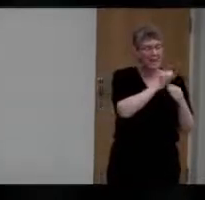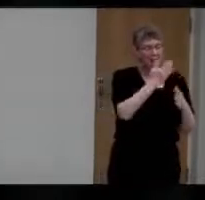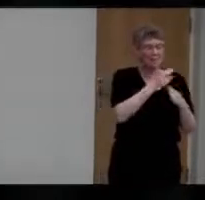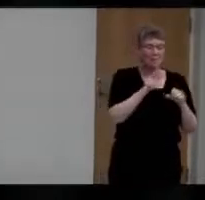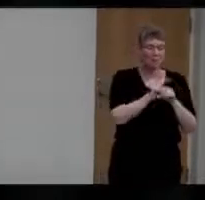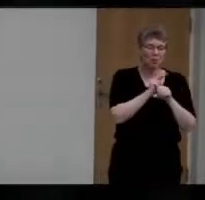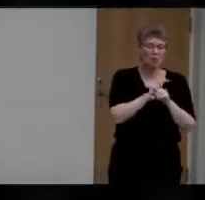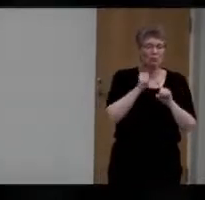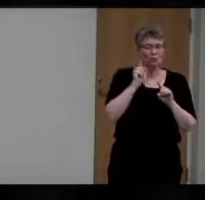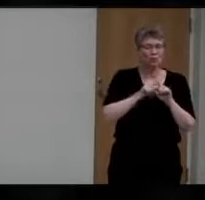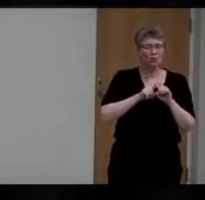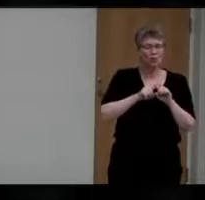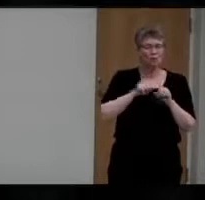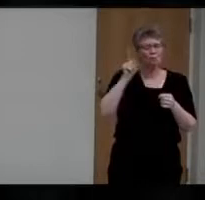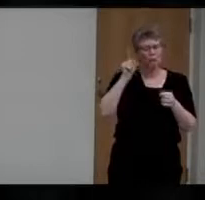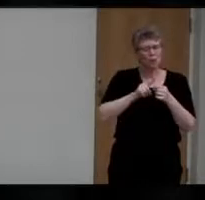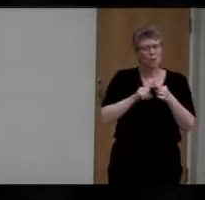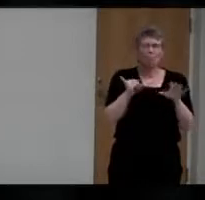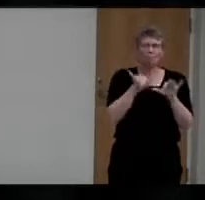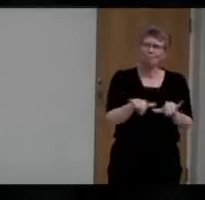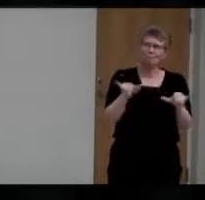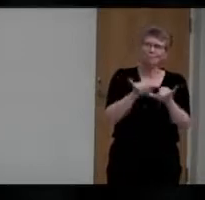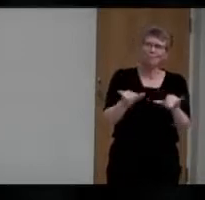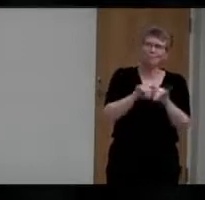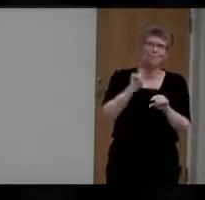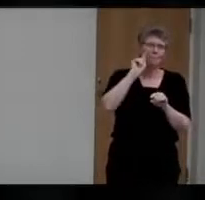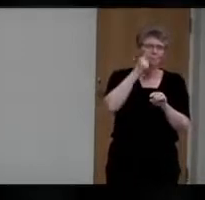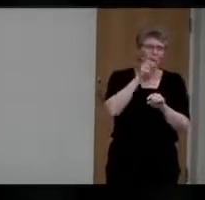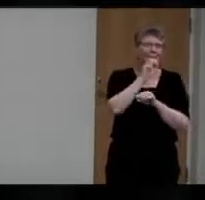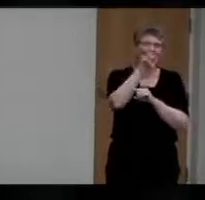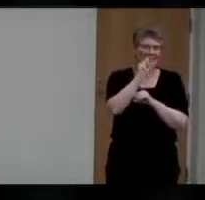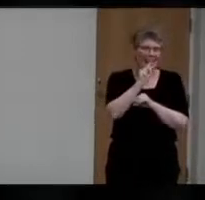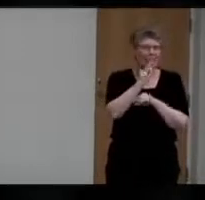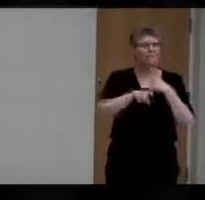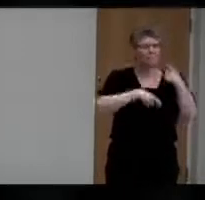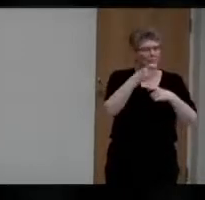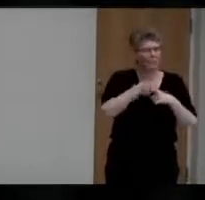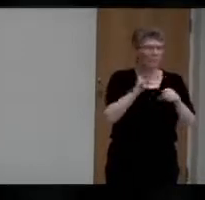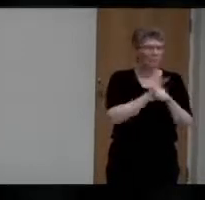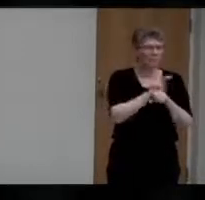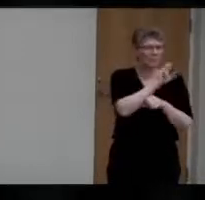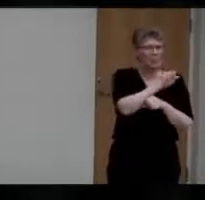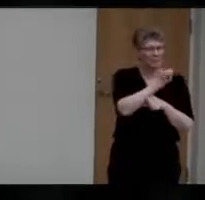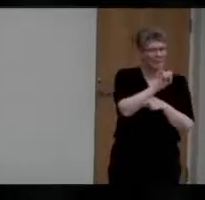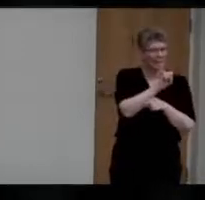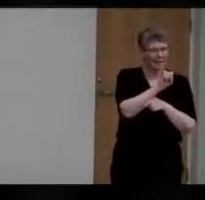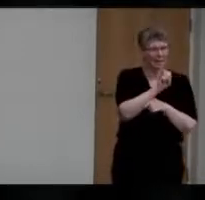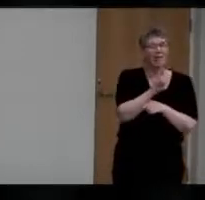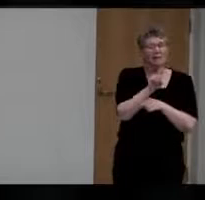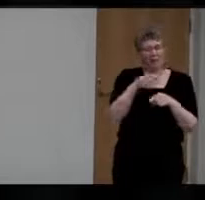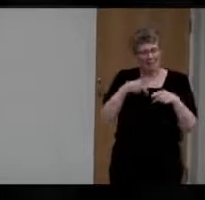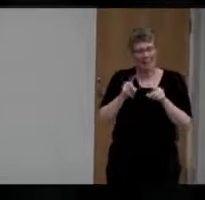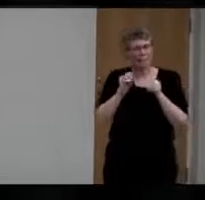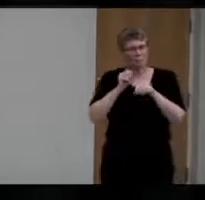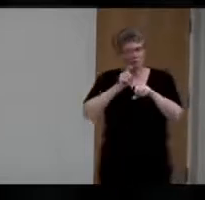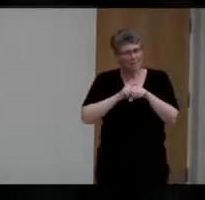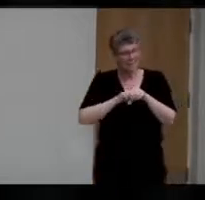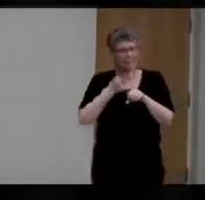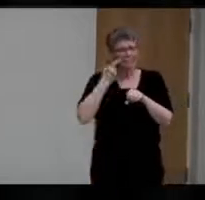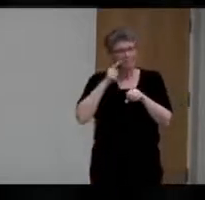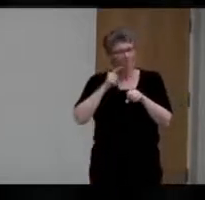and get them back to being physicians and caretakers instead of data entry clerks. That's sort of the goal that we have. Ideally, in the